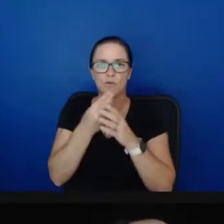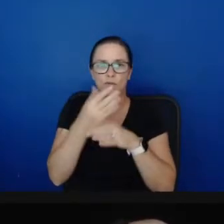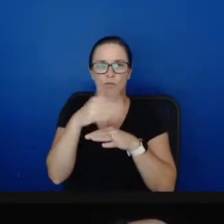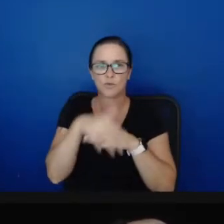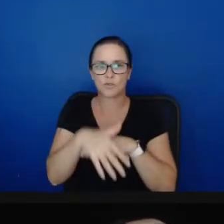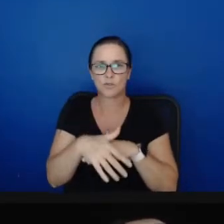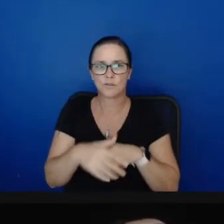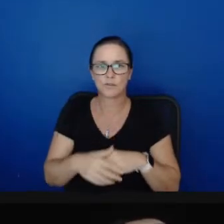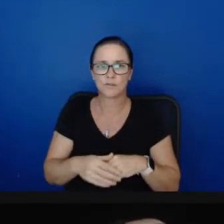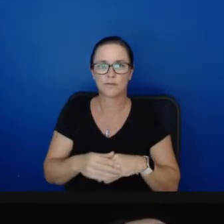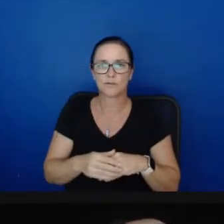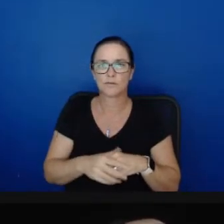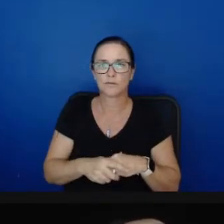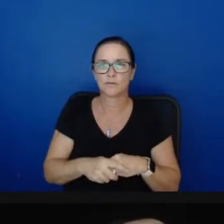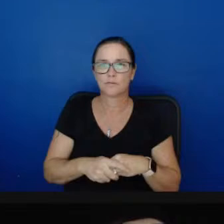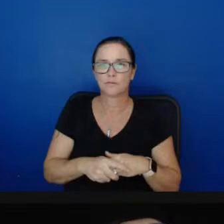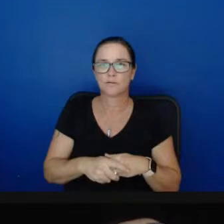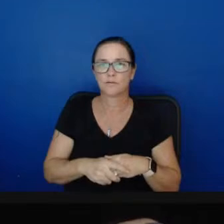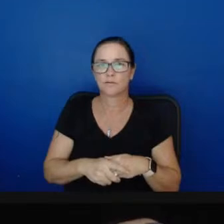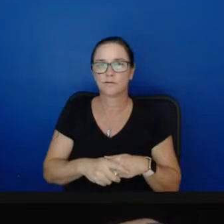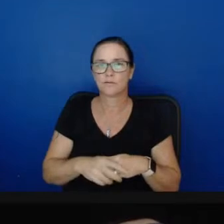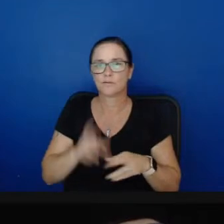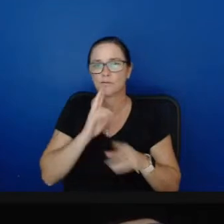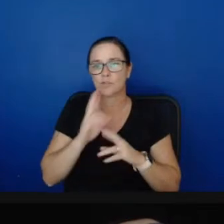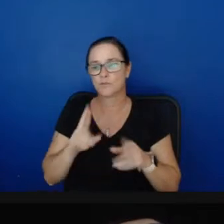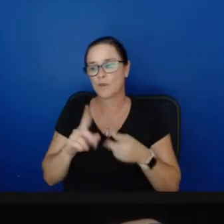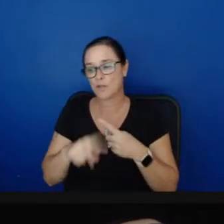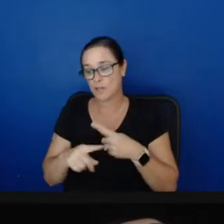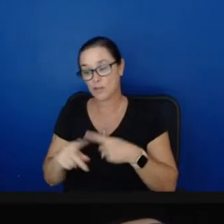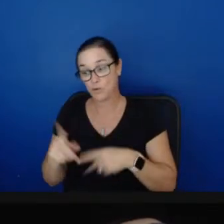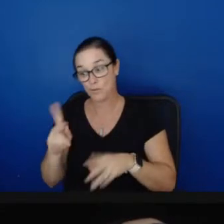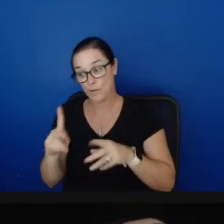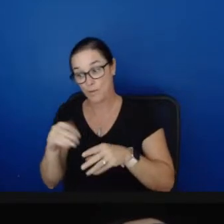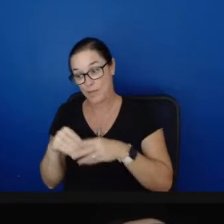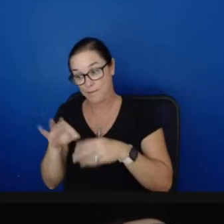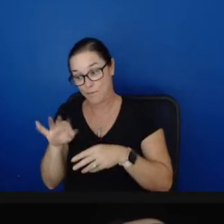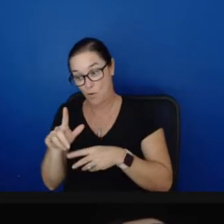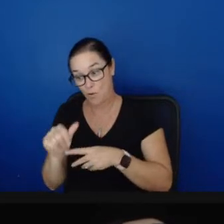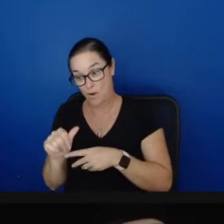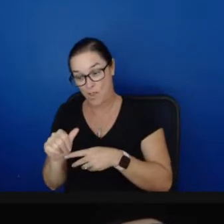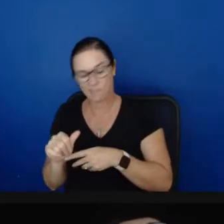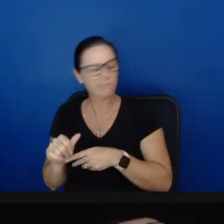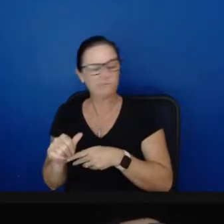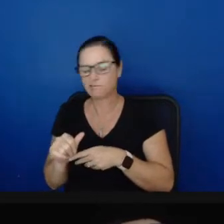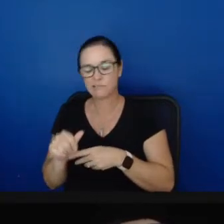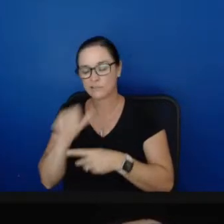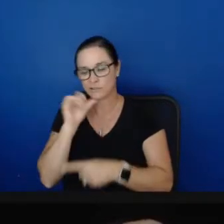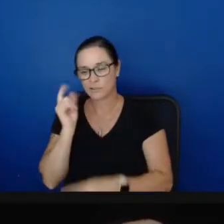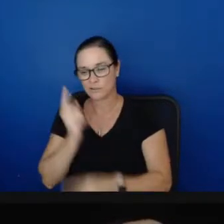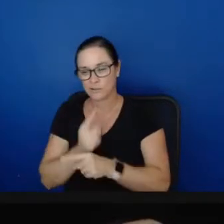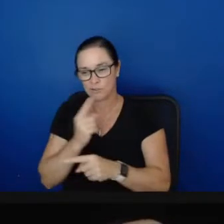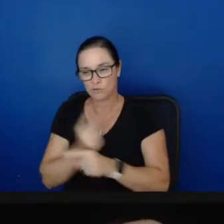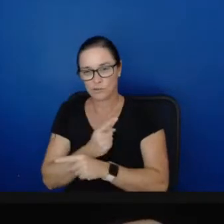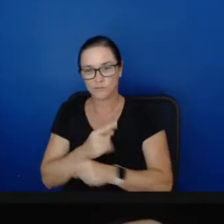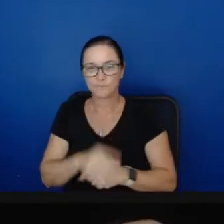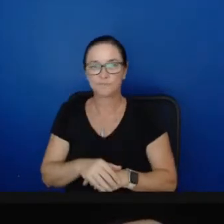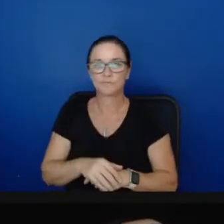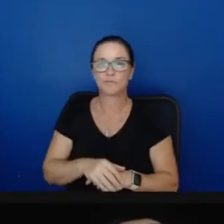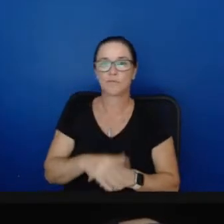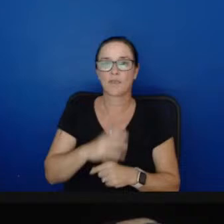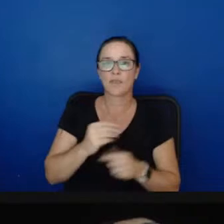Florida. Yeah. Important researchers in Florida, but I think that one was a little off the mark. And most